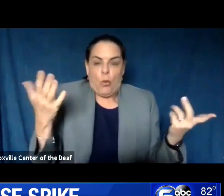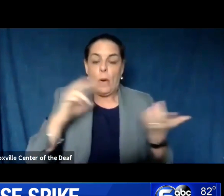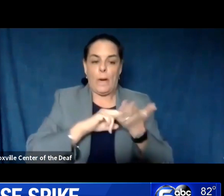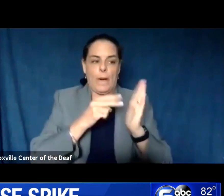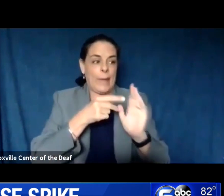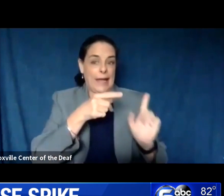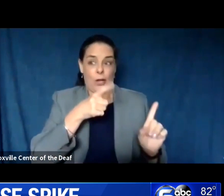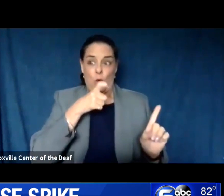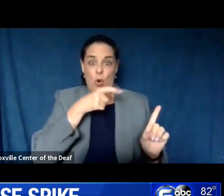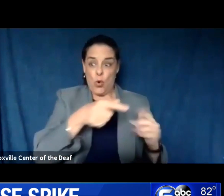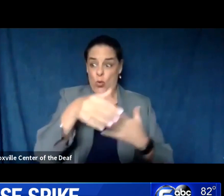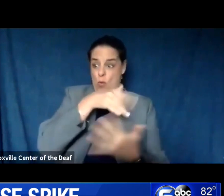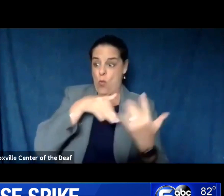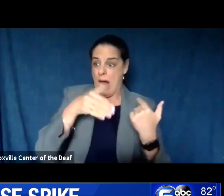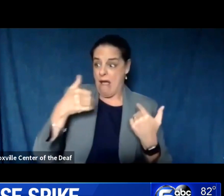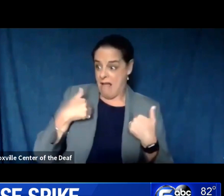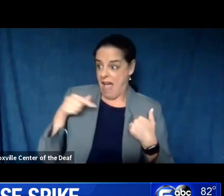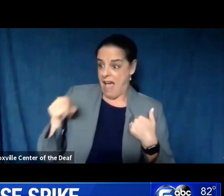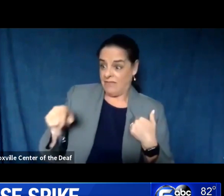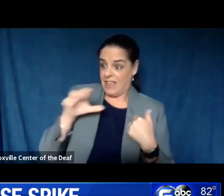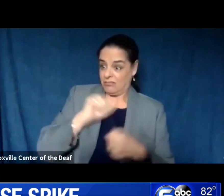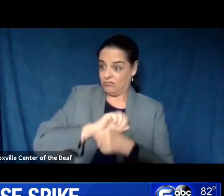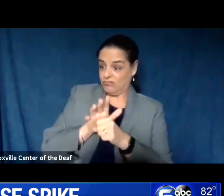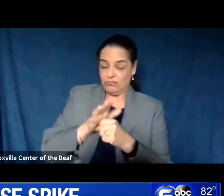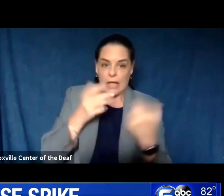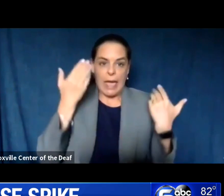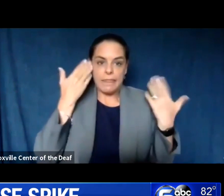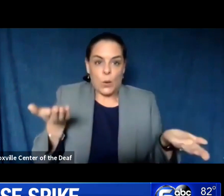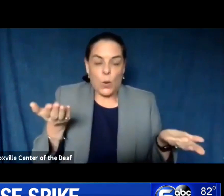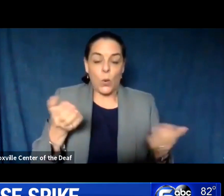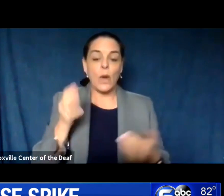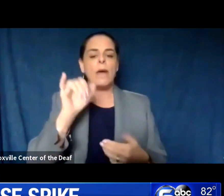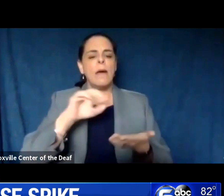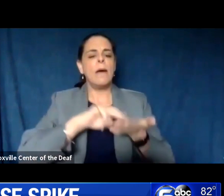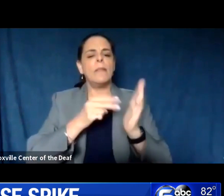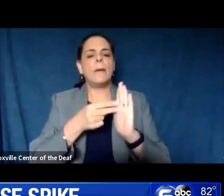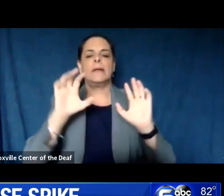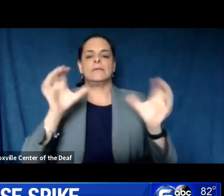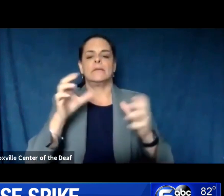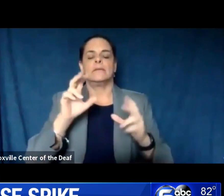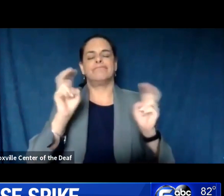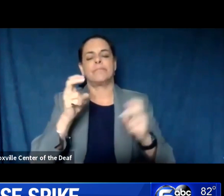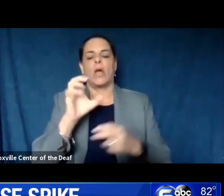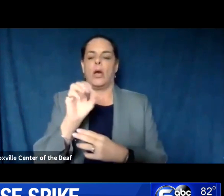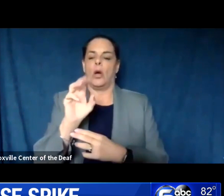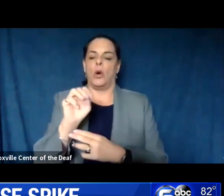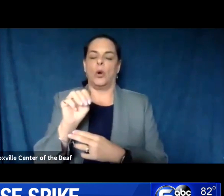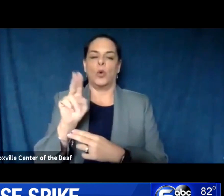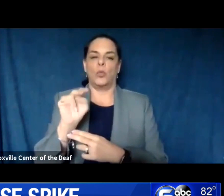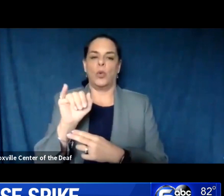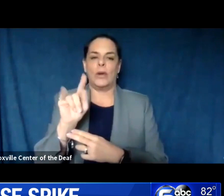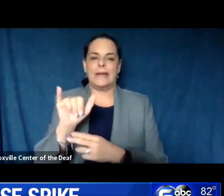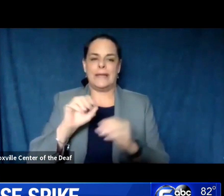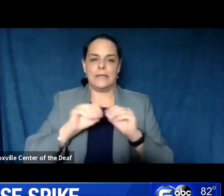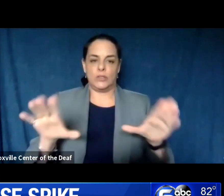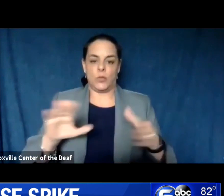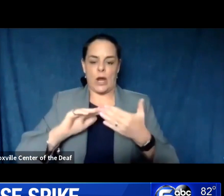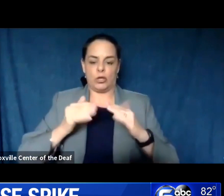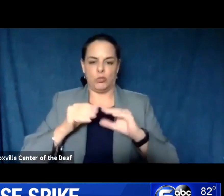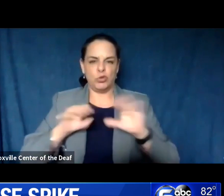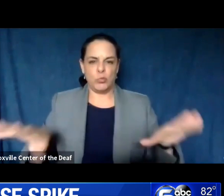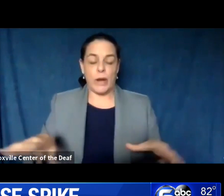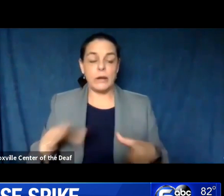previous case. This can be an indicator of community spread. Some of our cases are reporting going to social